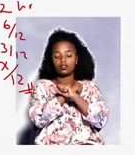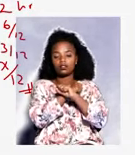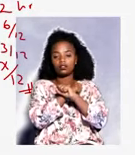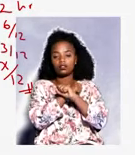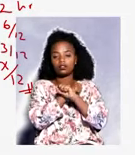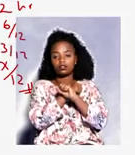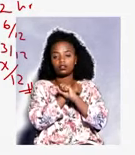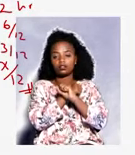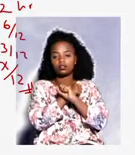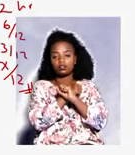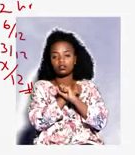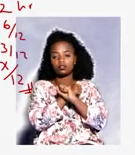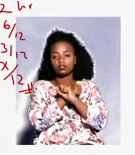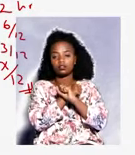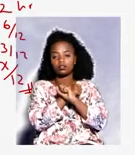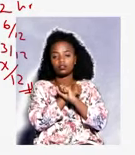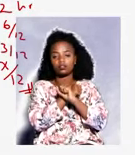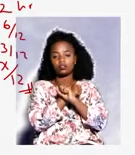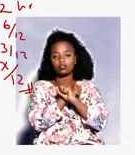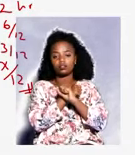completes